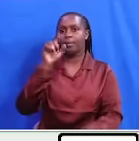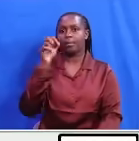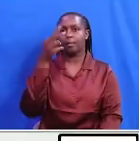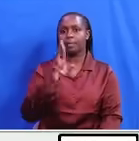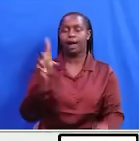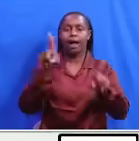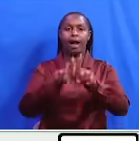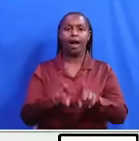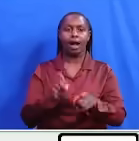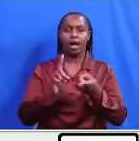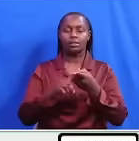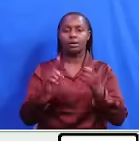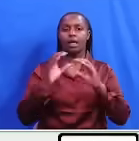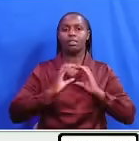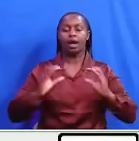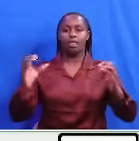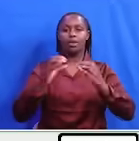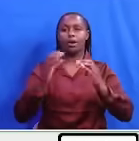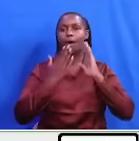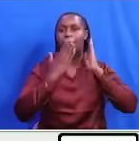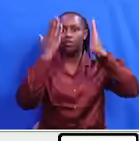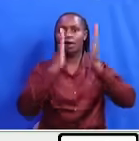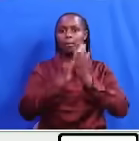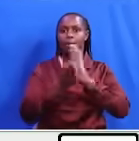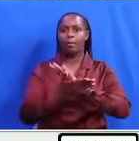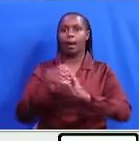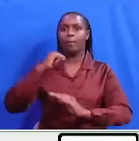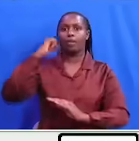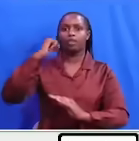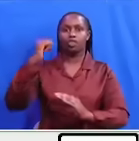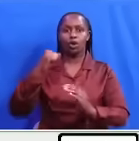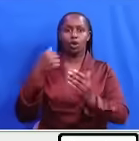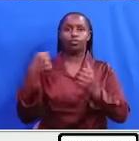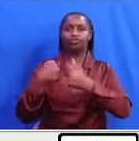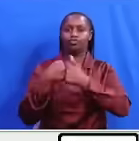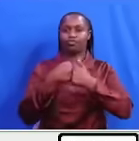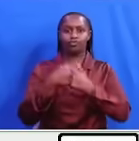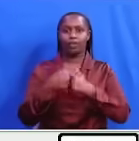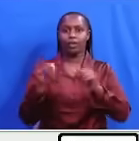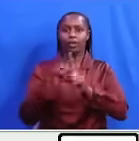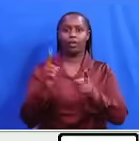Diocese of Embu, turned to be a political battleground with the troops taking their respective positions.